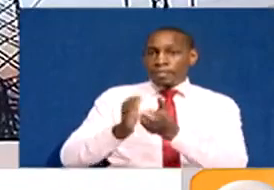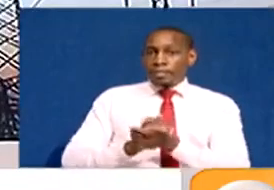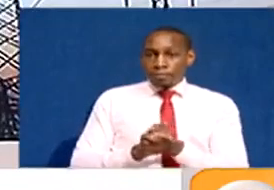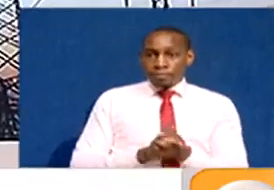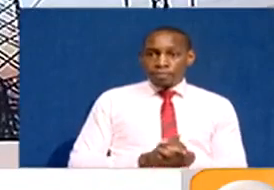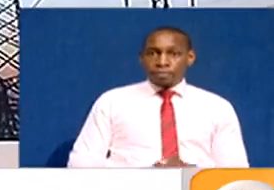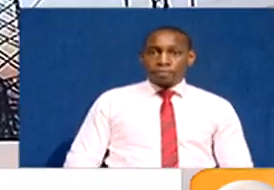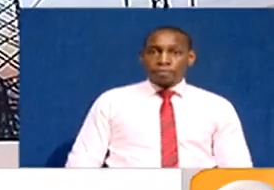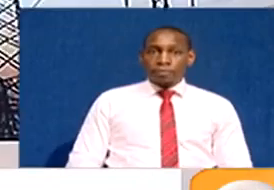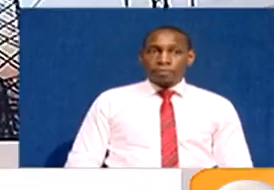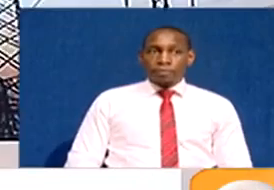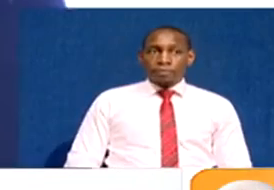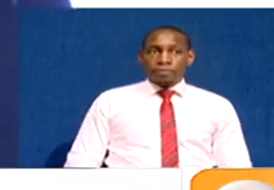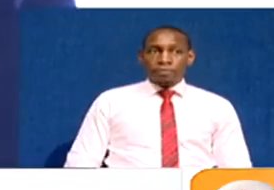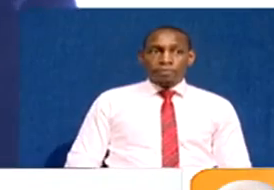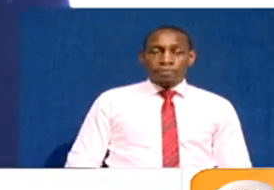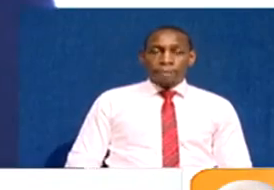findings from that report.